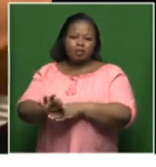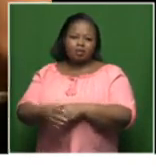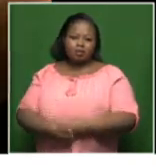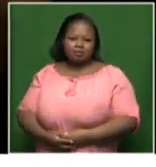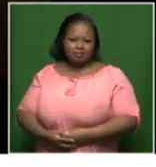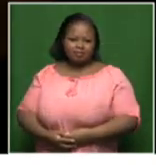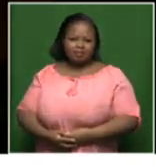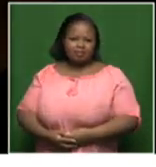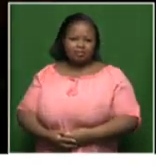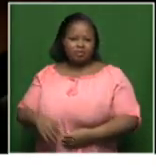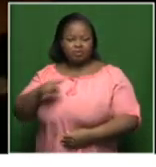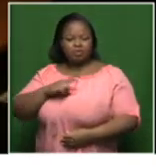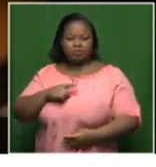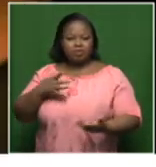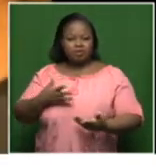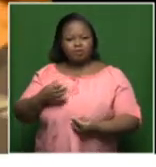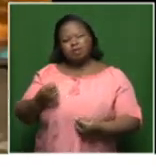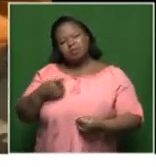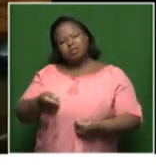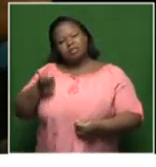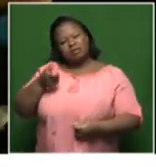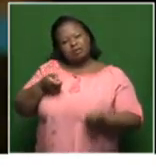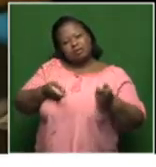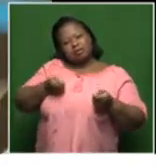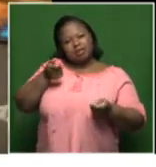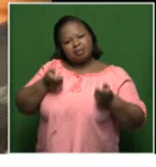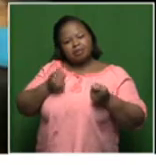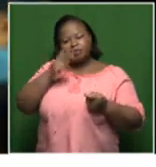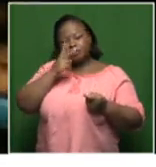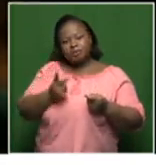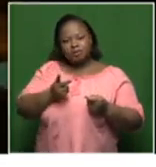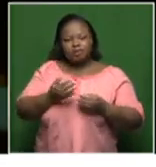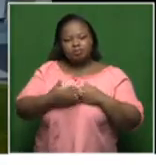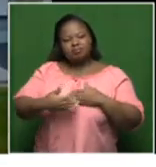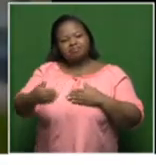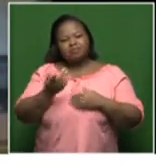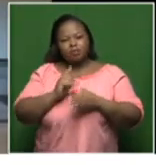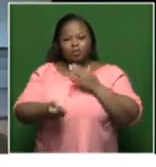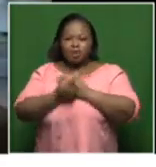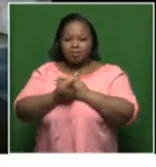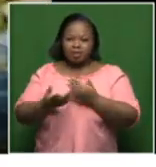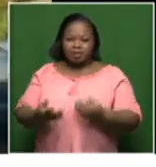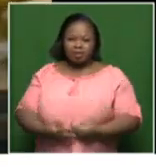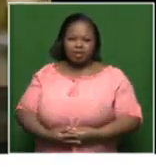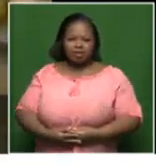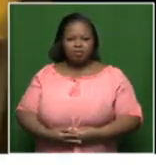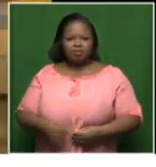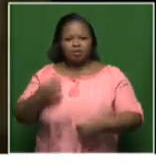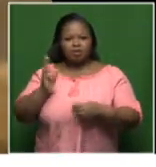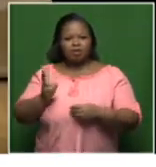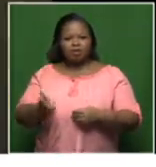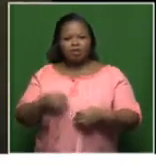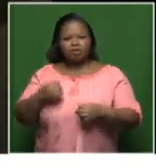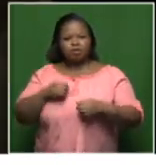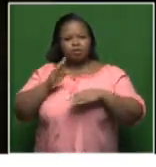kind of like everyone else, just taking it one day at a time and just seeing kind of what happens and playing it by ear and doing some kind of strength